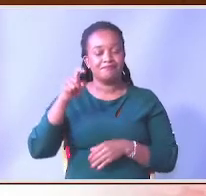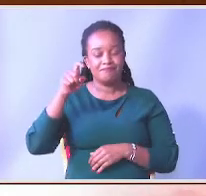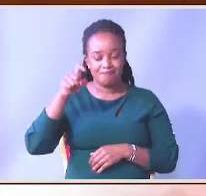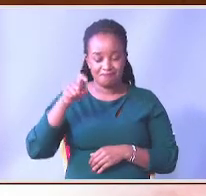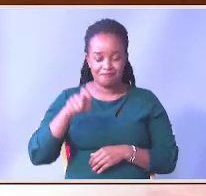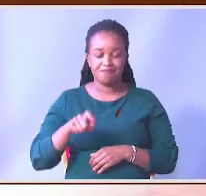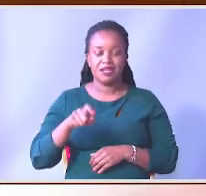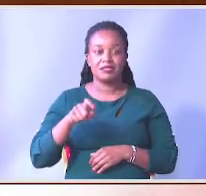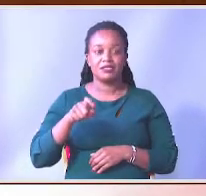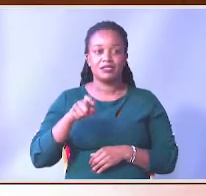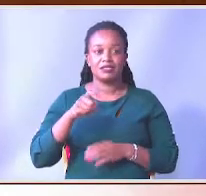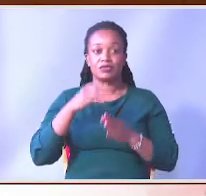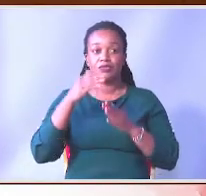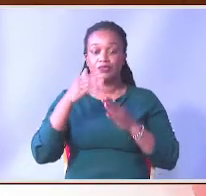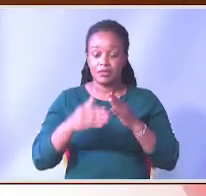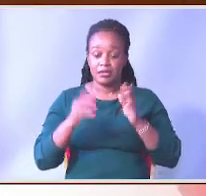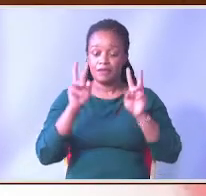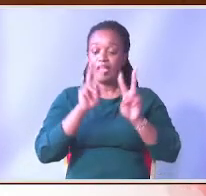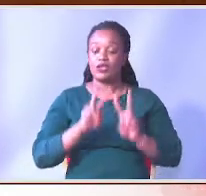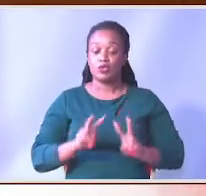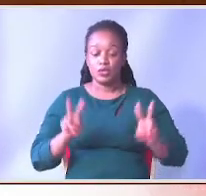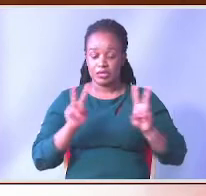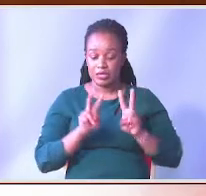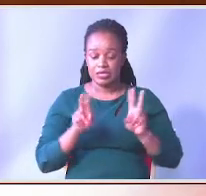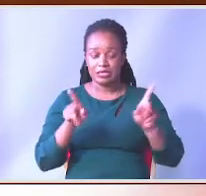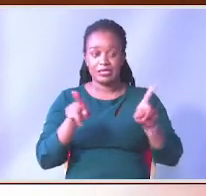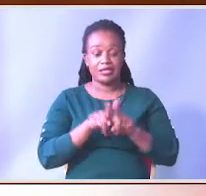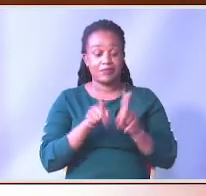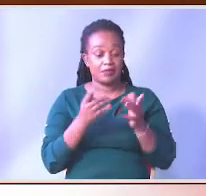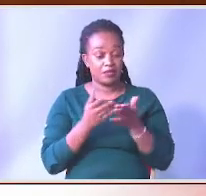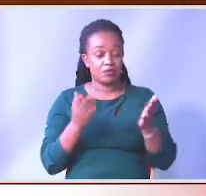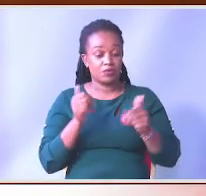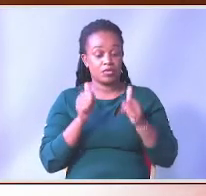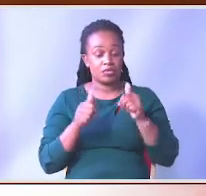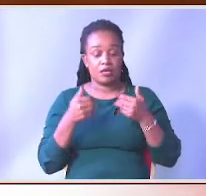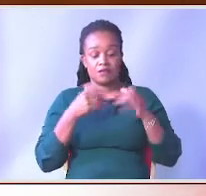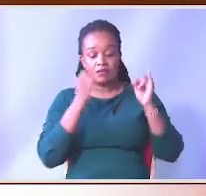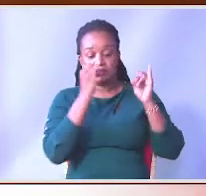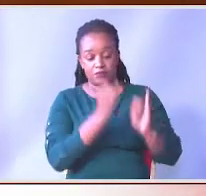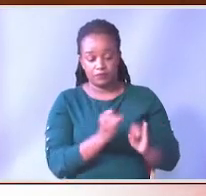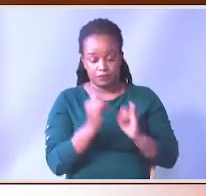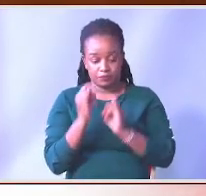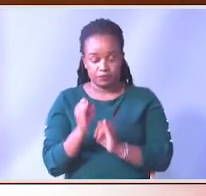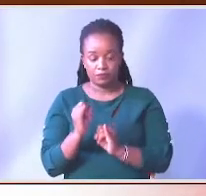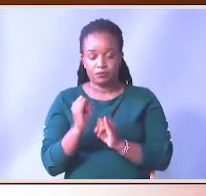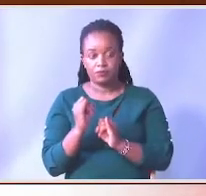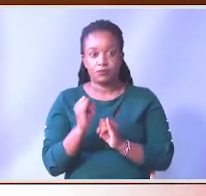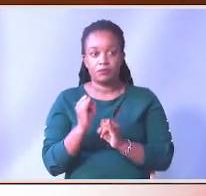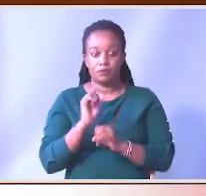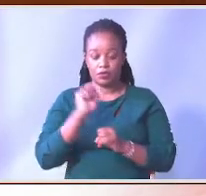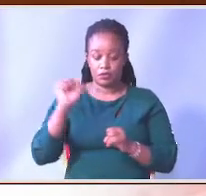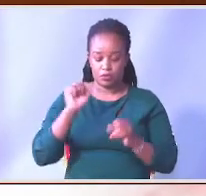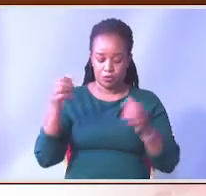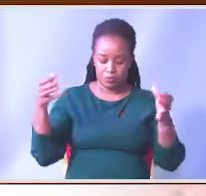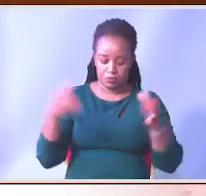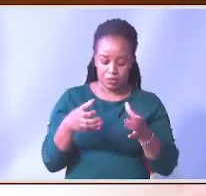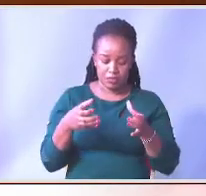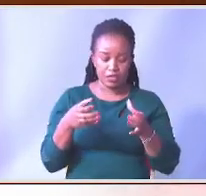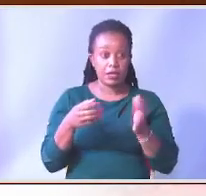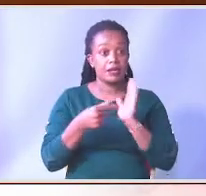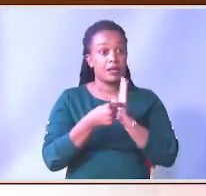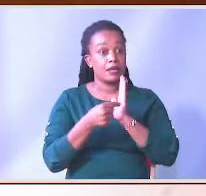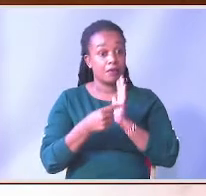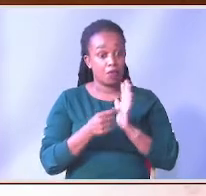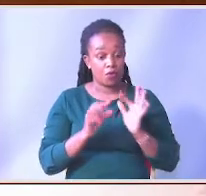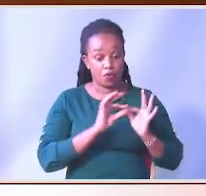distinct values and the things that set them up as an individual political party, that you collapse it and you refer to it as a coalition